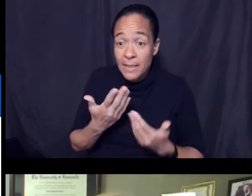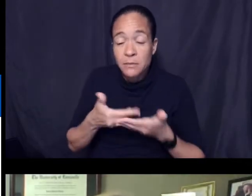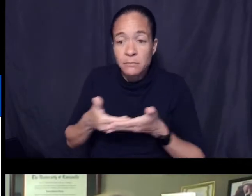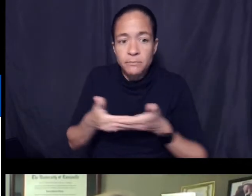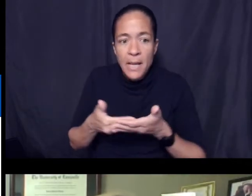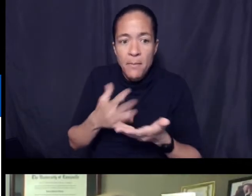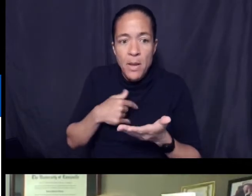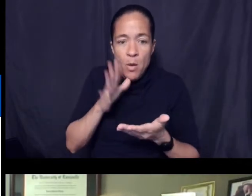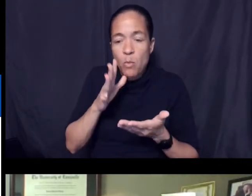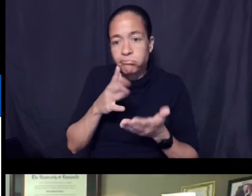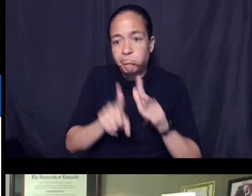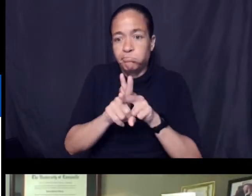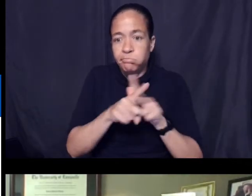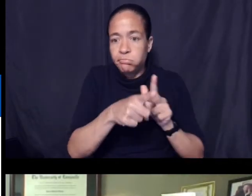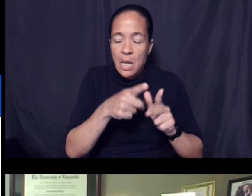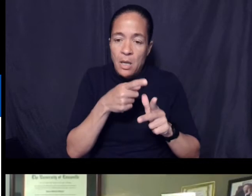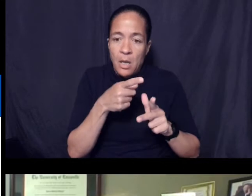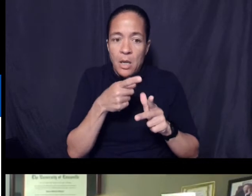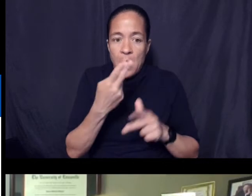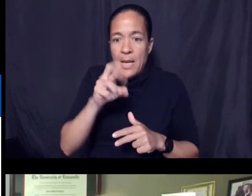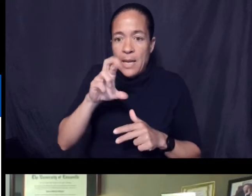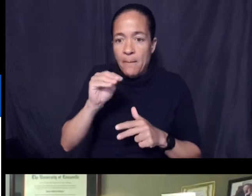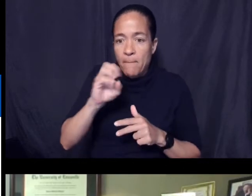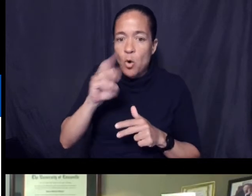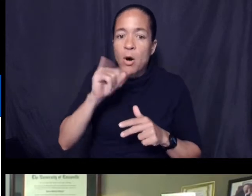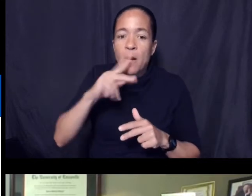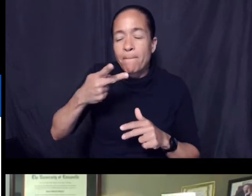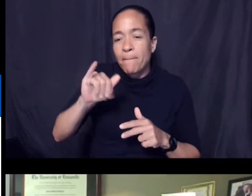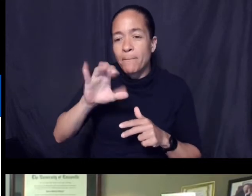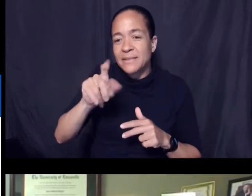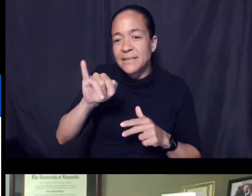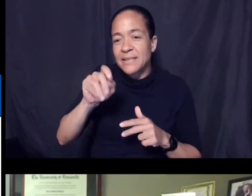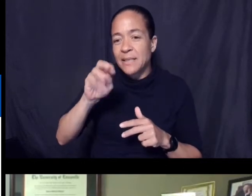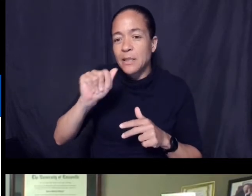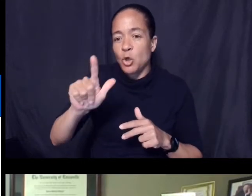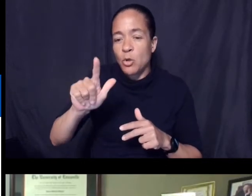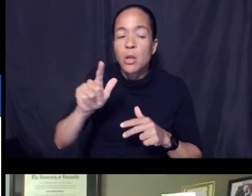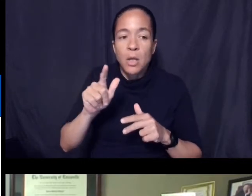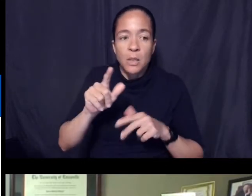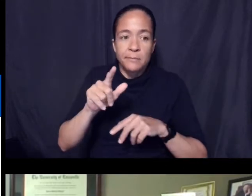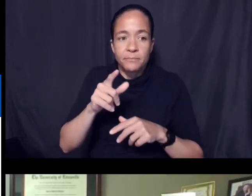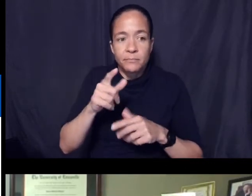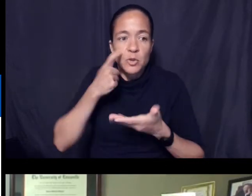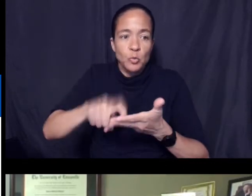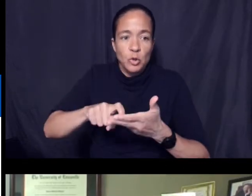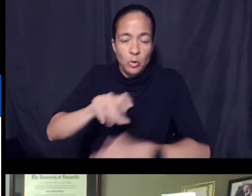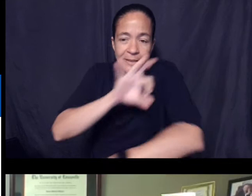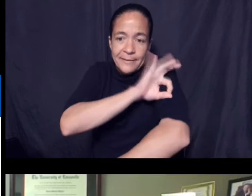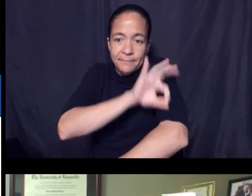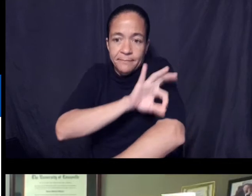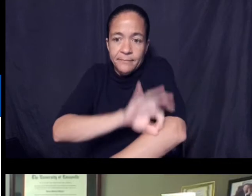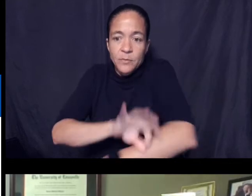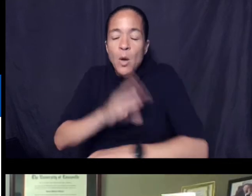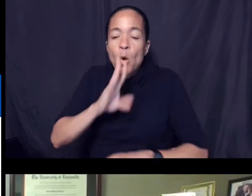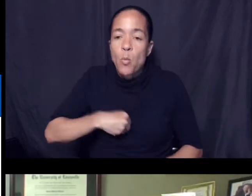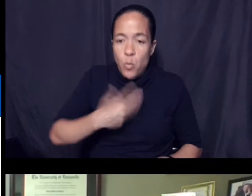to as hemorrhagic lesions, or some people may call these more petechial in appearance, so we can see these in